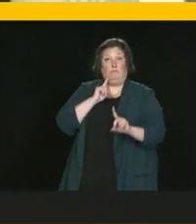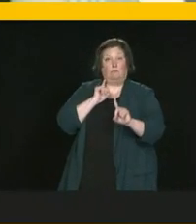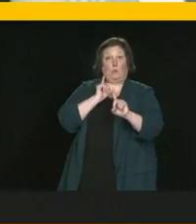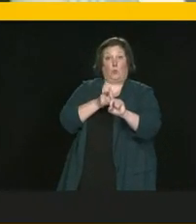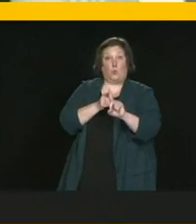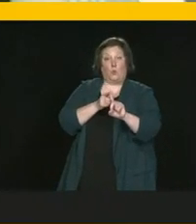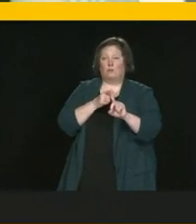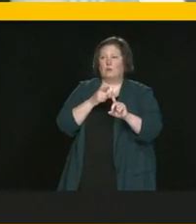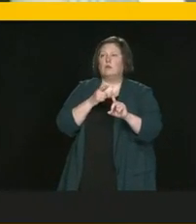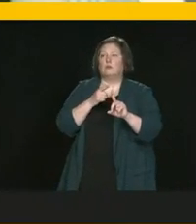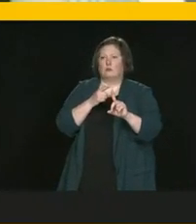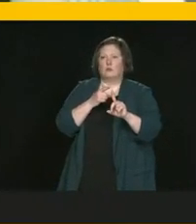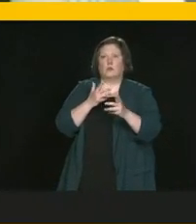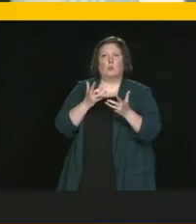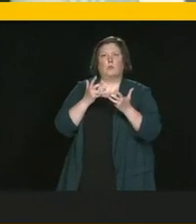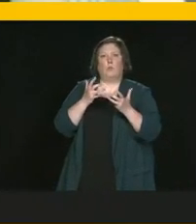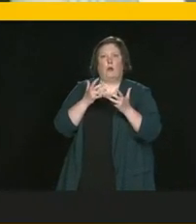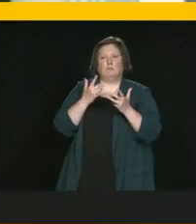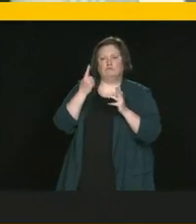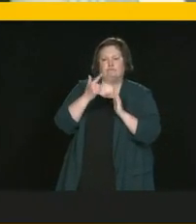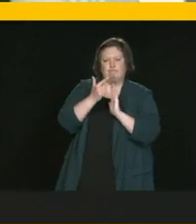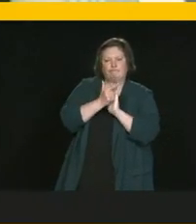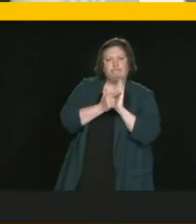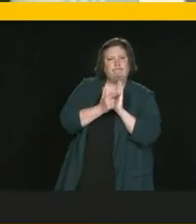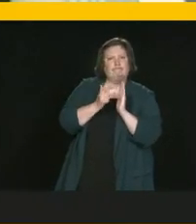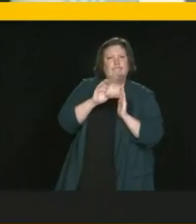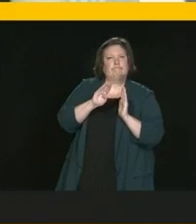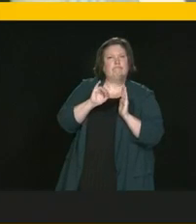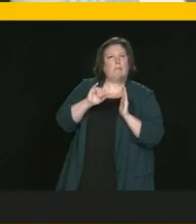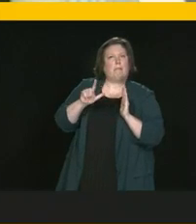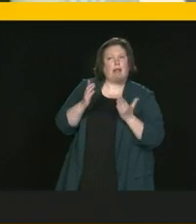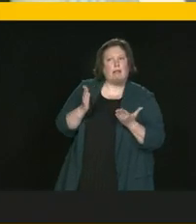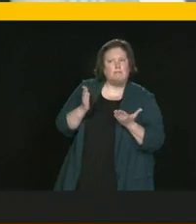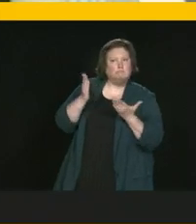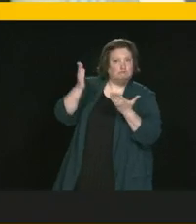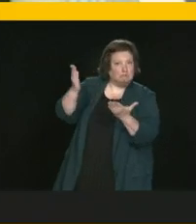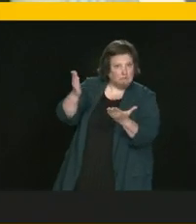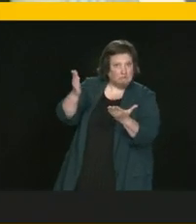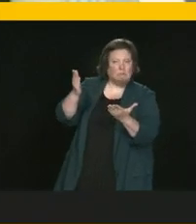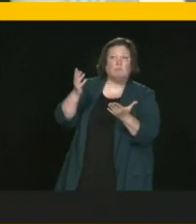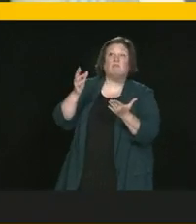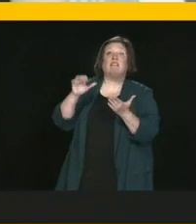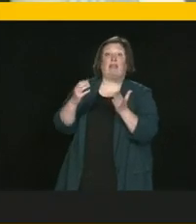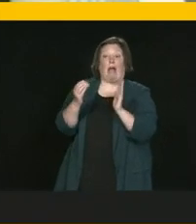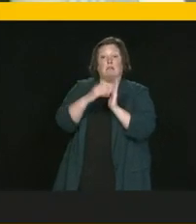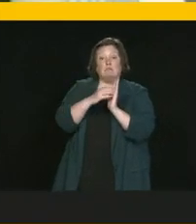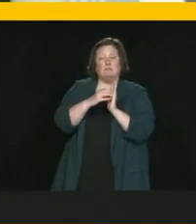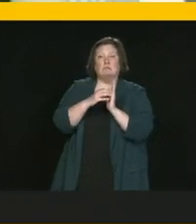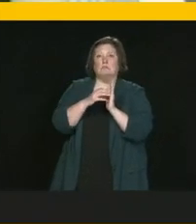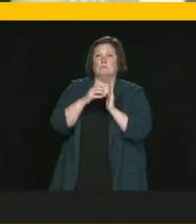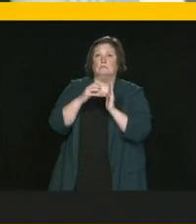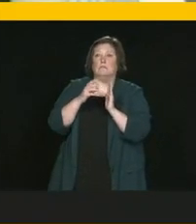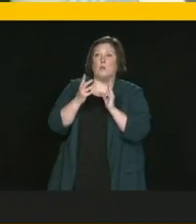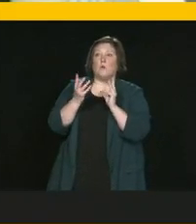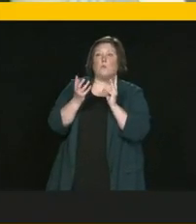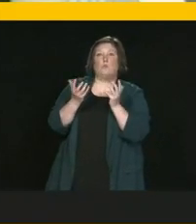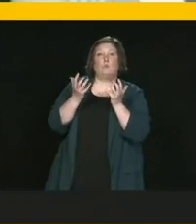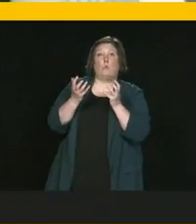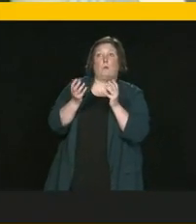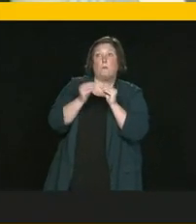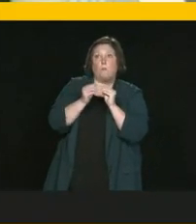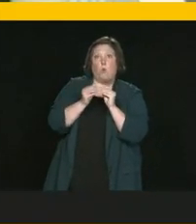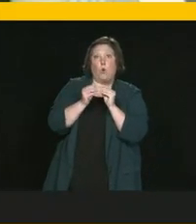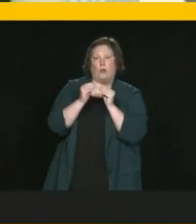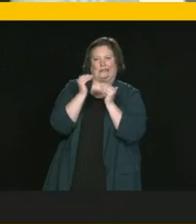allow for a more consistent attestation that people were seeking work, but we decided to